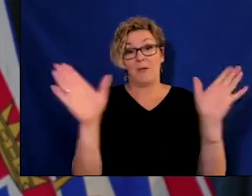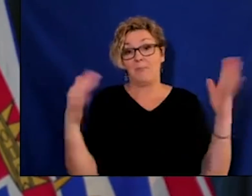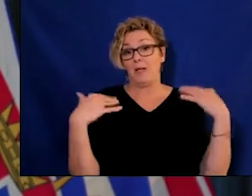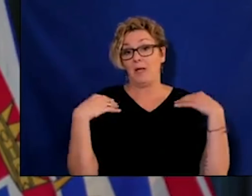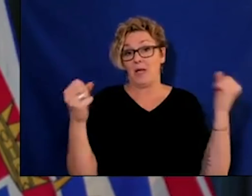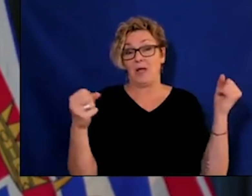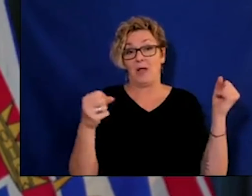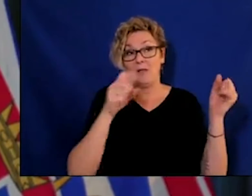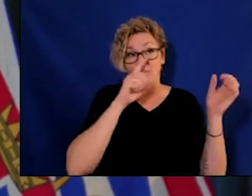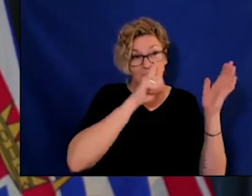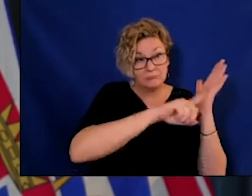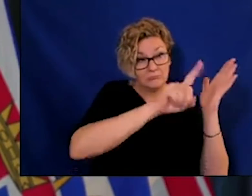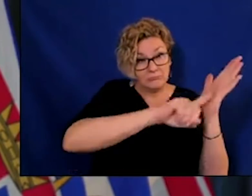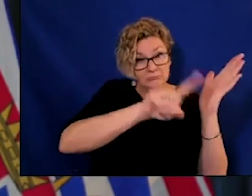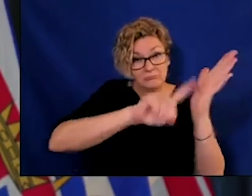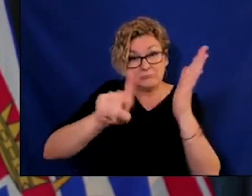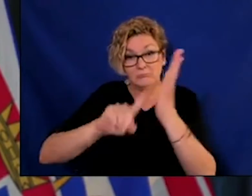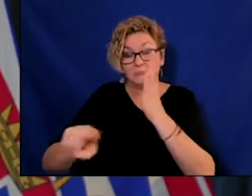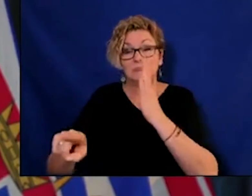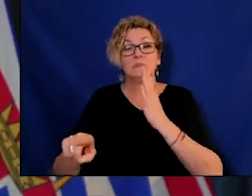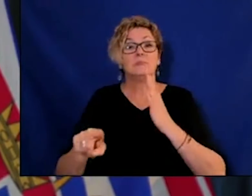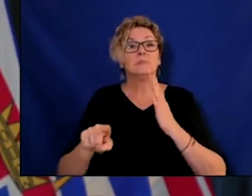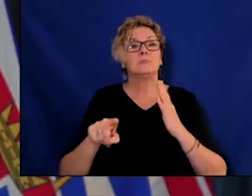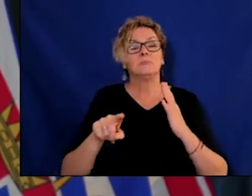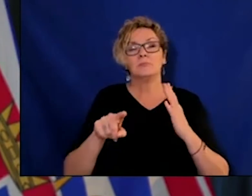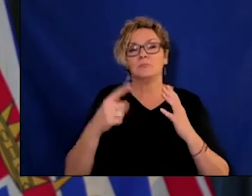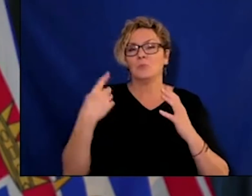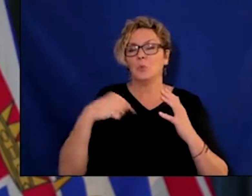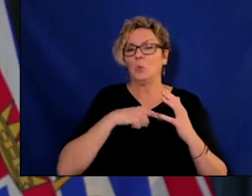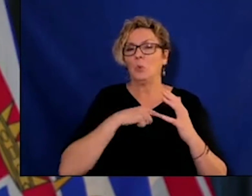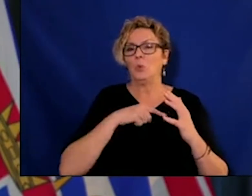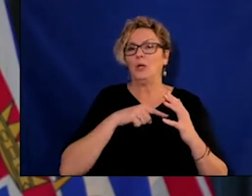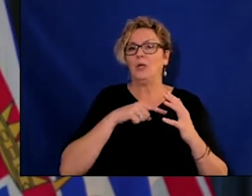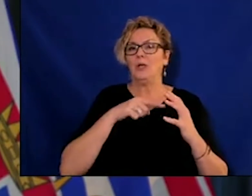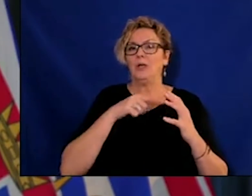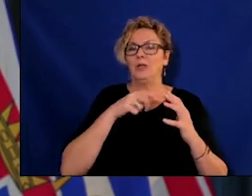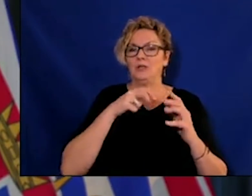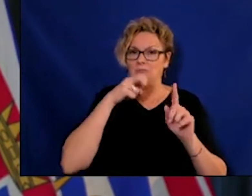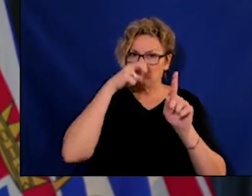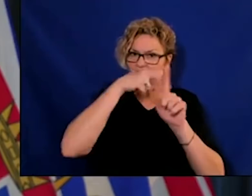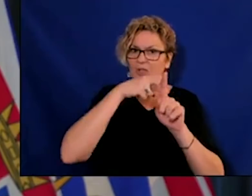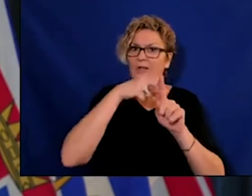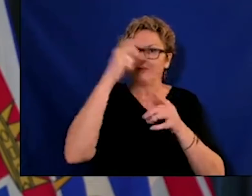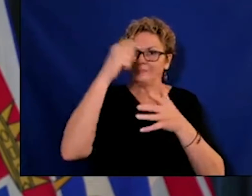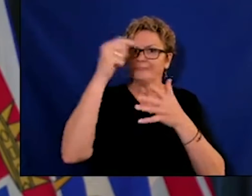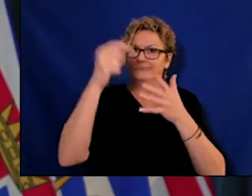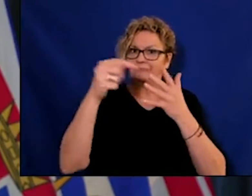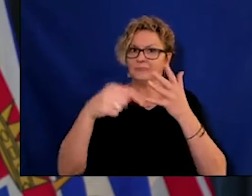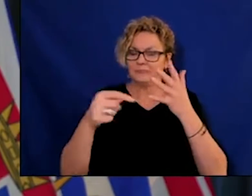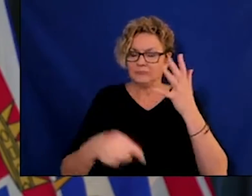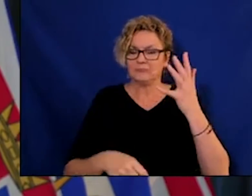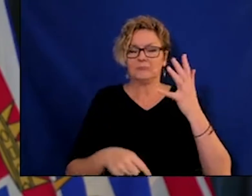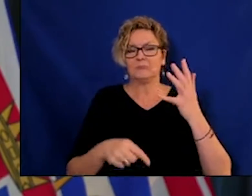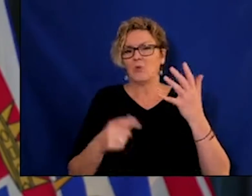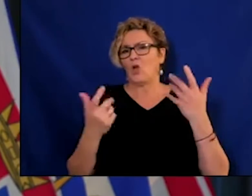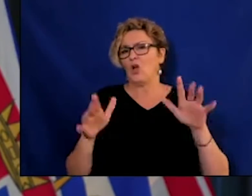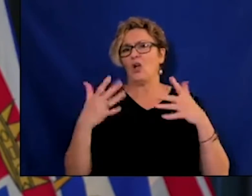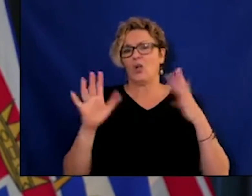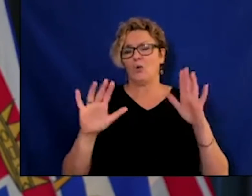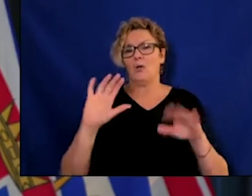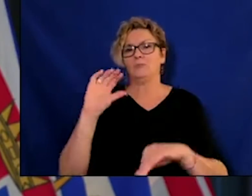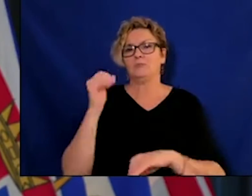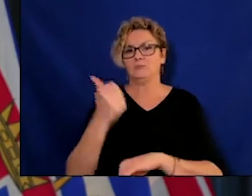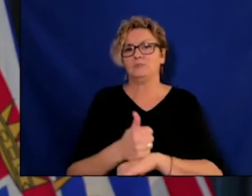website. And we have a number of different things that we monitor over time. It's one of the networks that we used early on to try